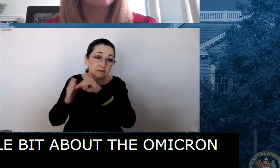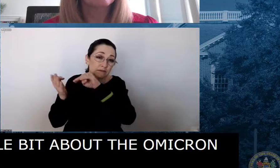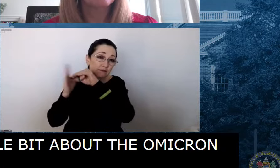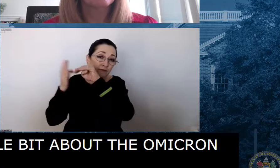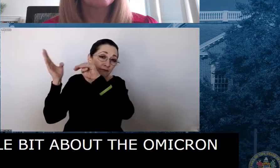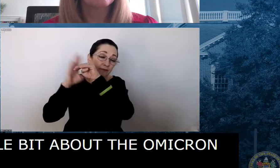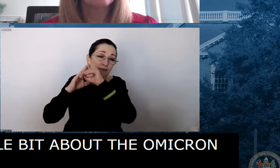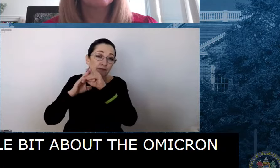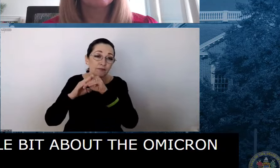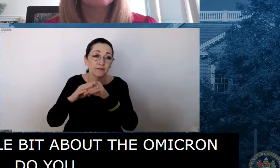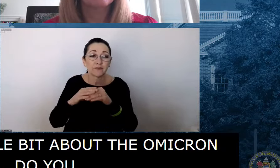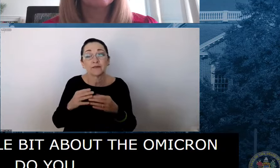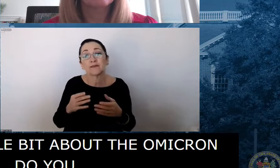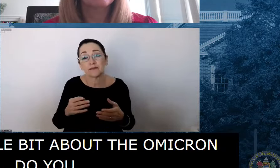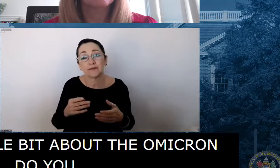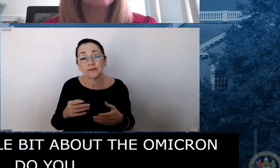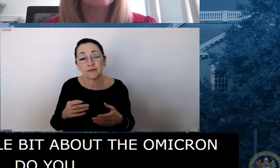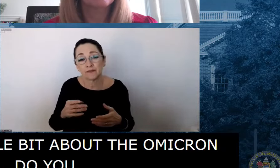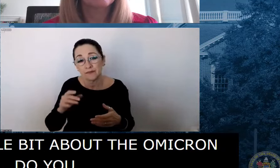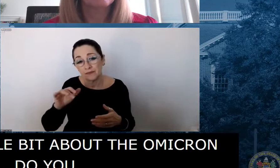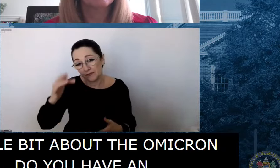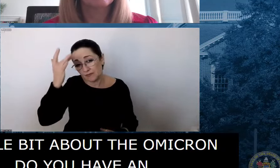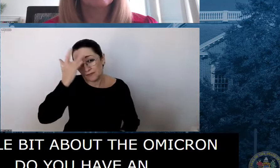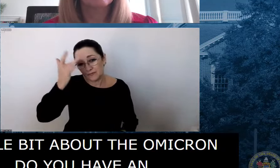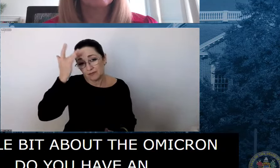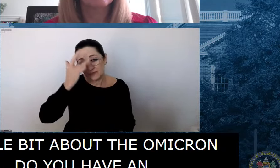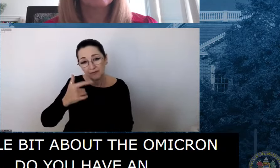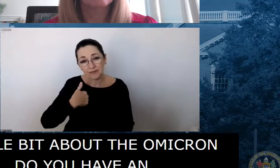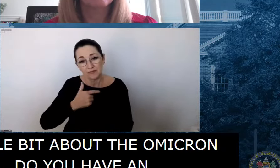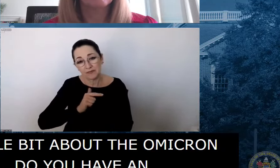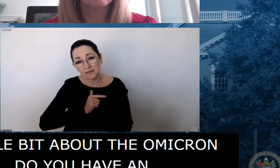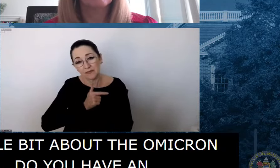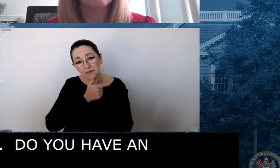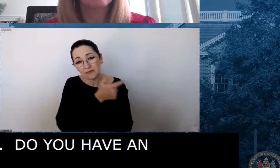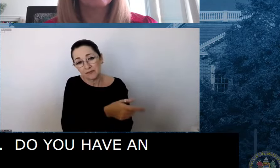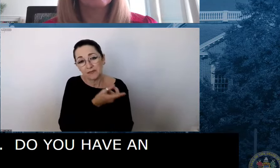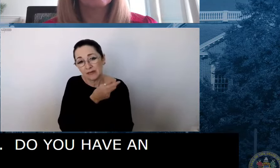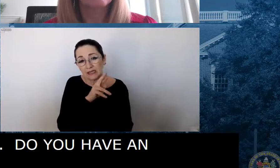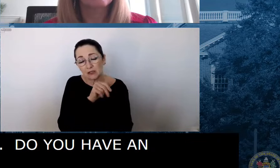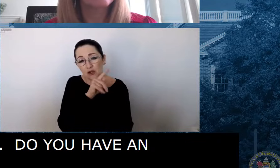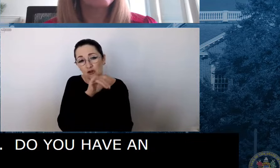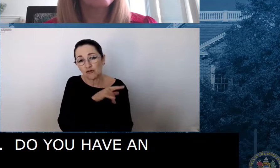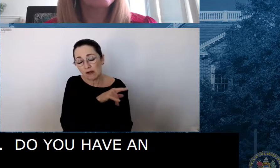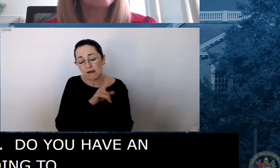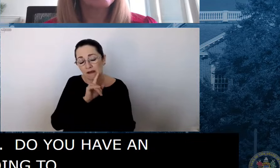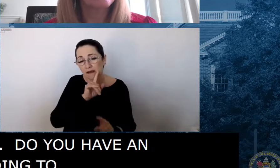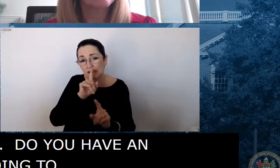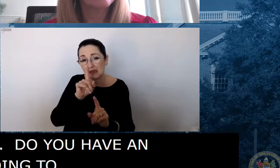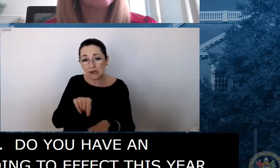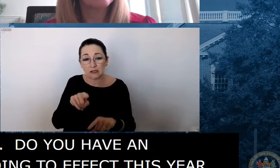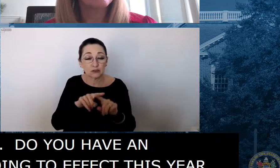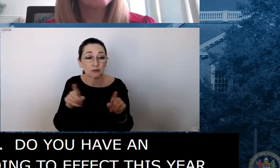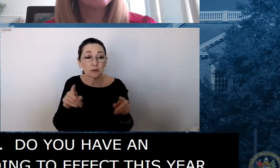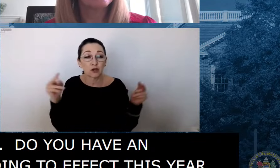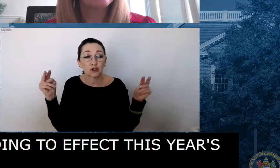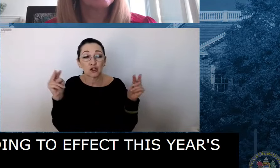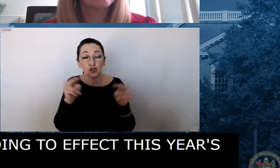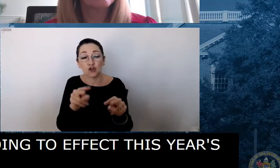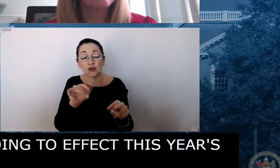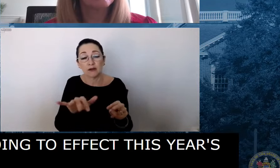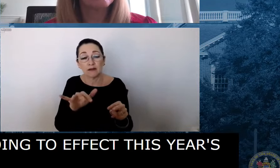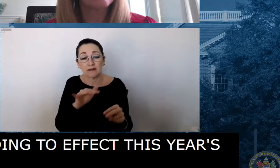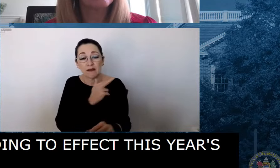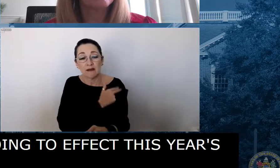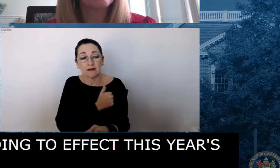I'm going to let Dr. Rattay address that, but if we can look at the hospitalization